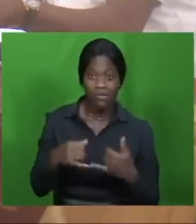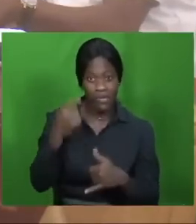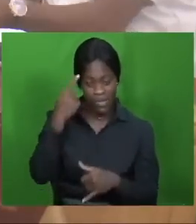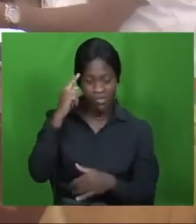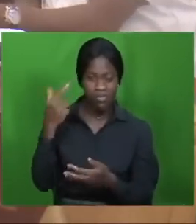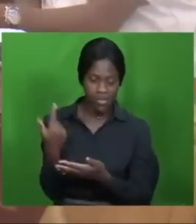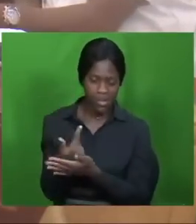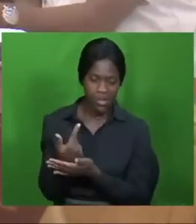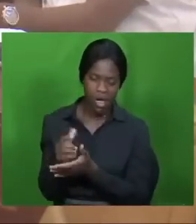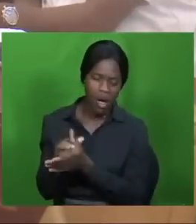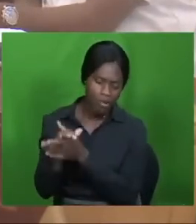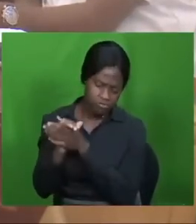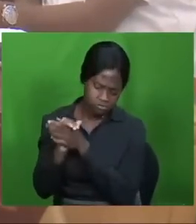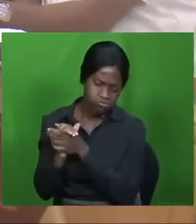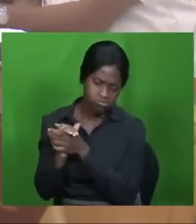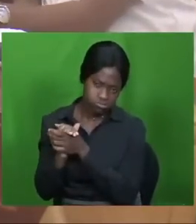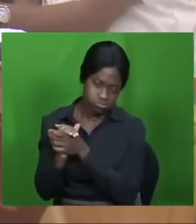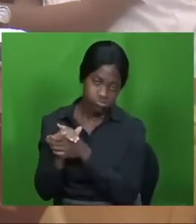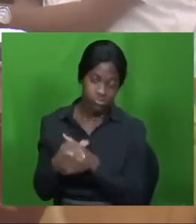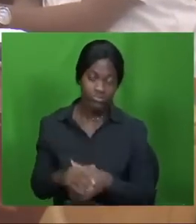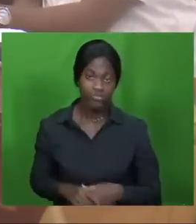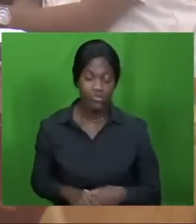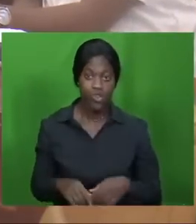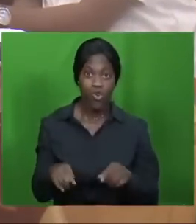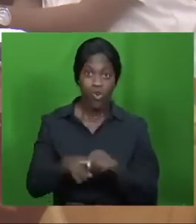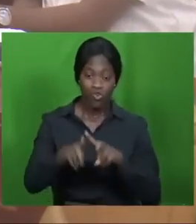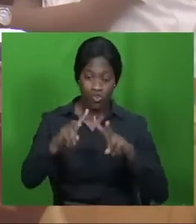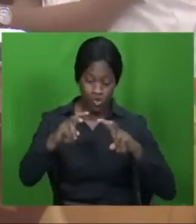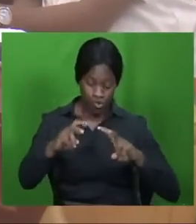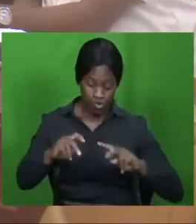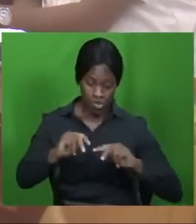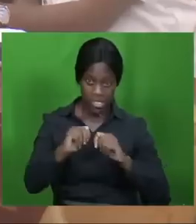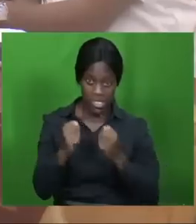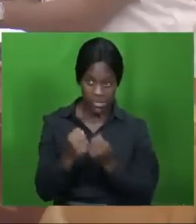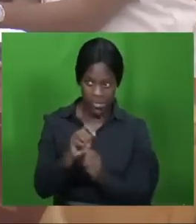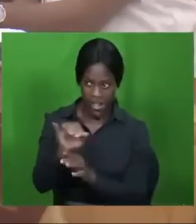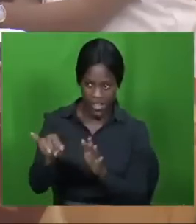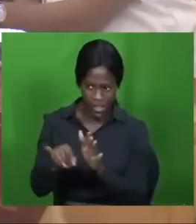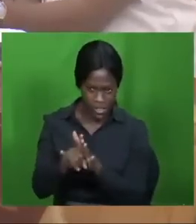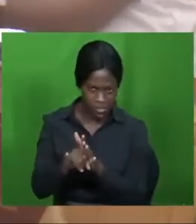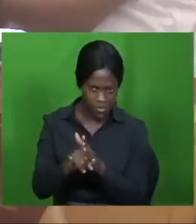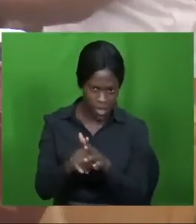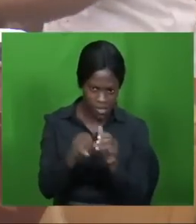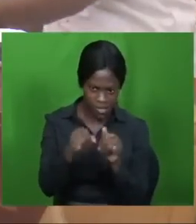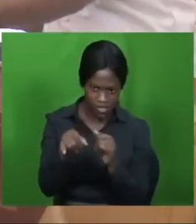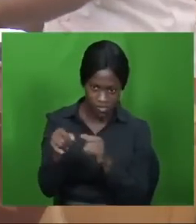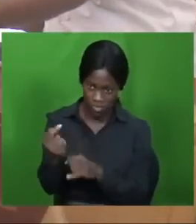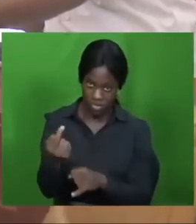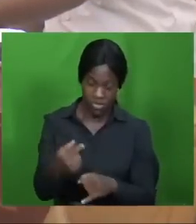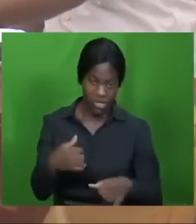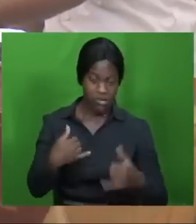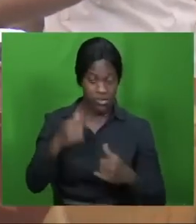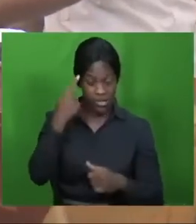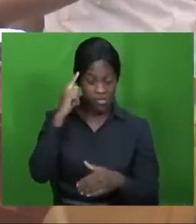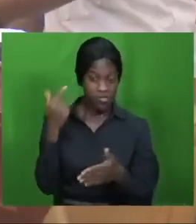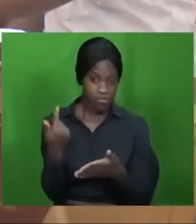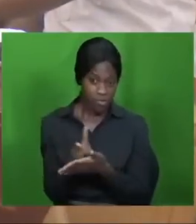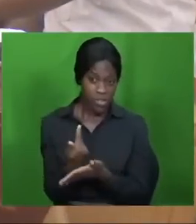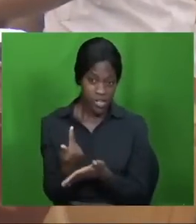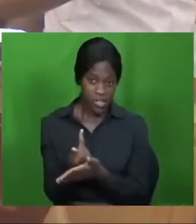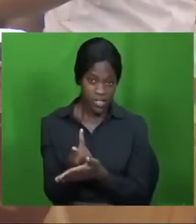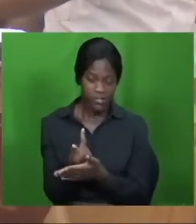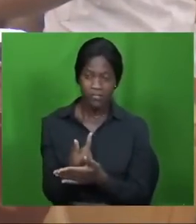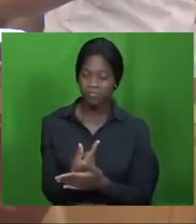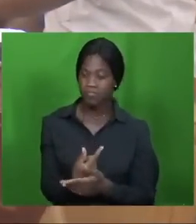grateful to them and the research team for identifying them and bringing them to play for this country. That's number one. The second one is